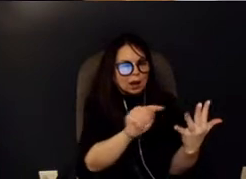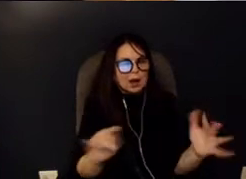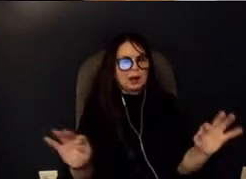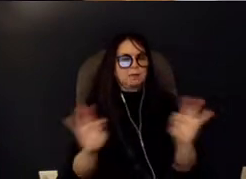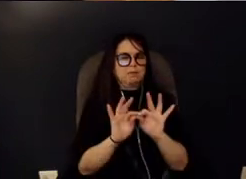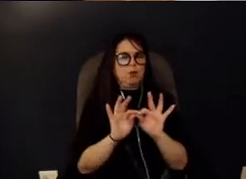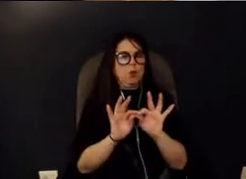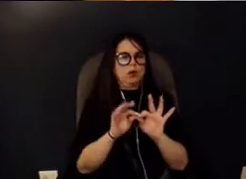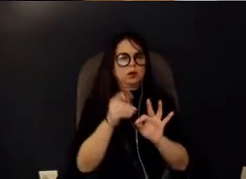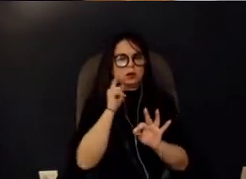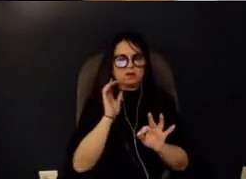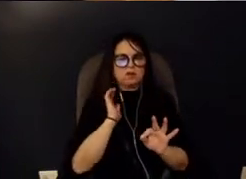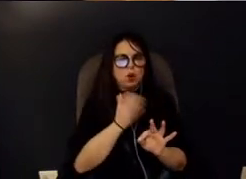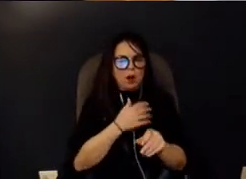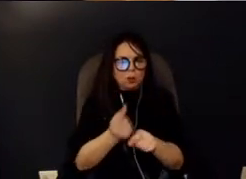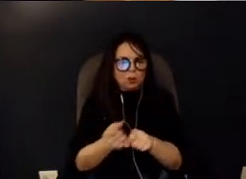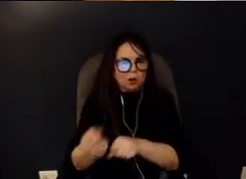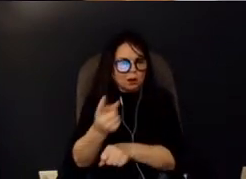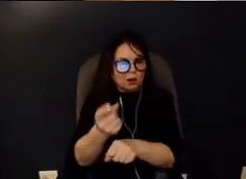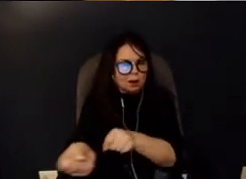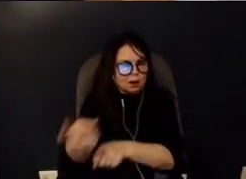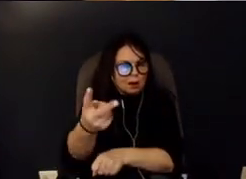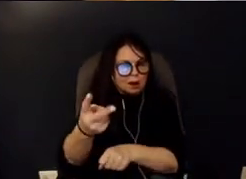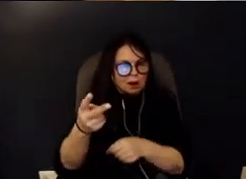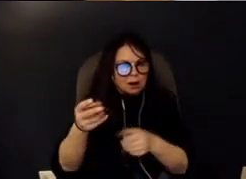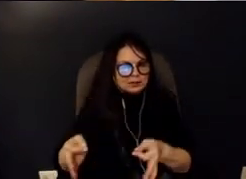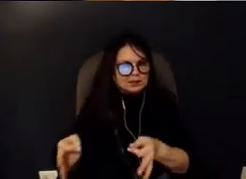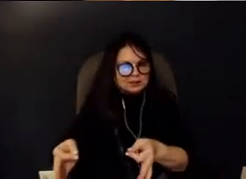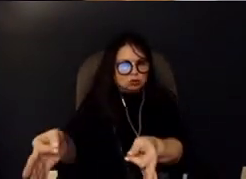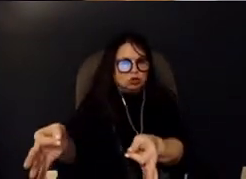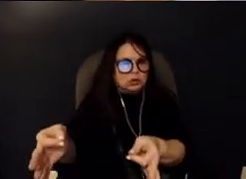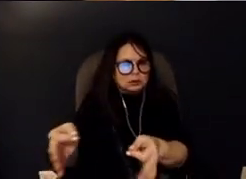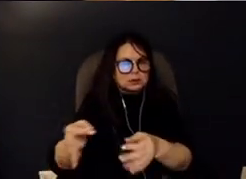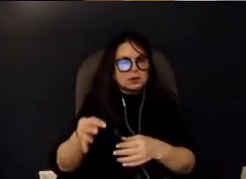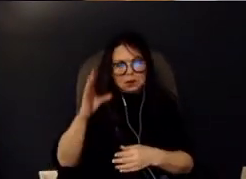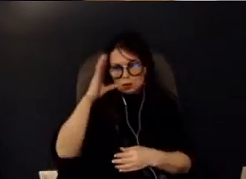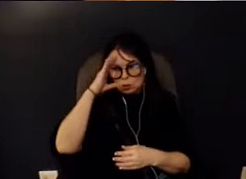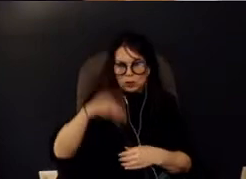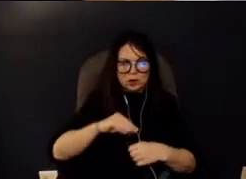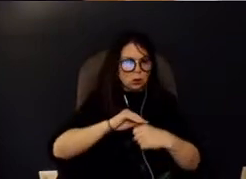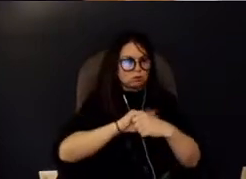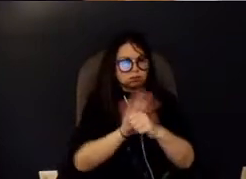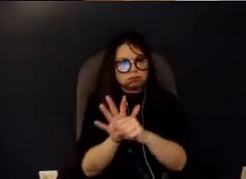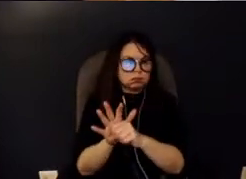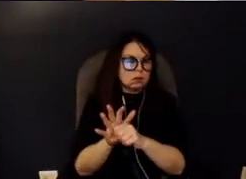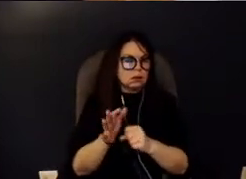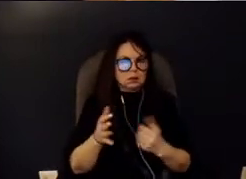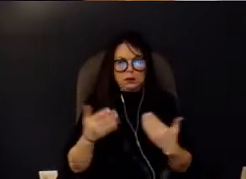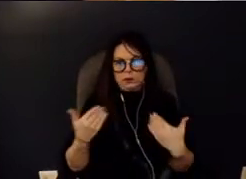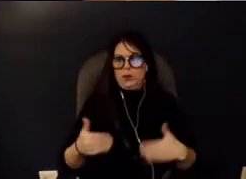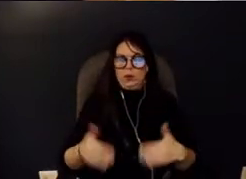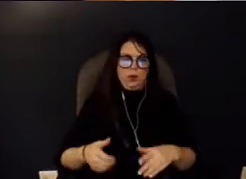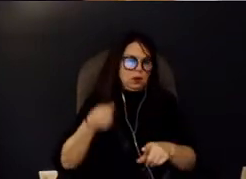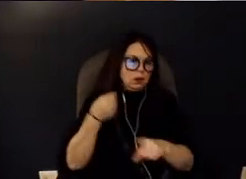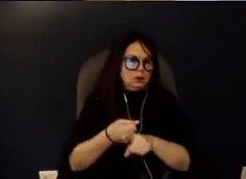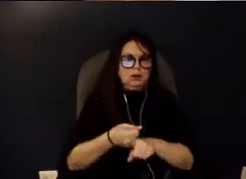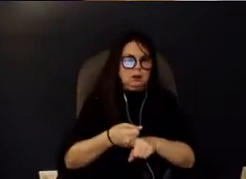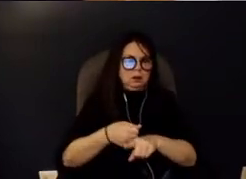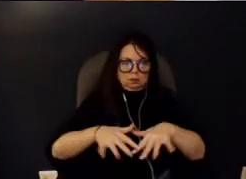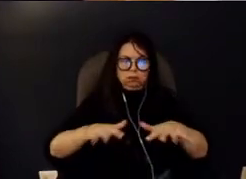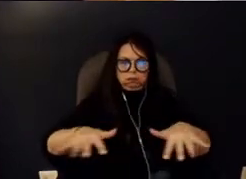beyond 2021. We know that the pandemic is currently having an effect, for instance, on crime. We've heard that from